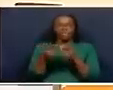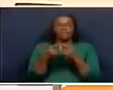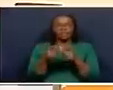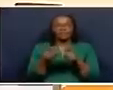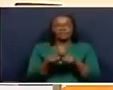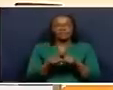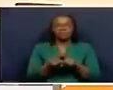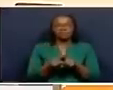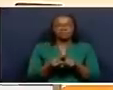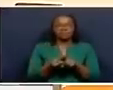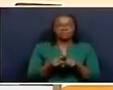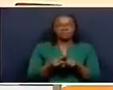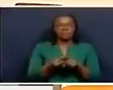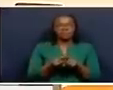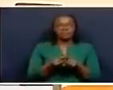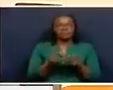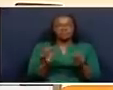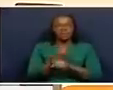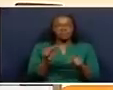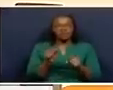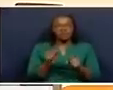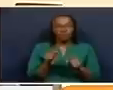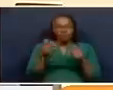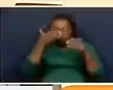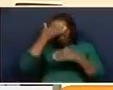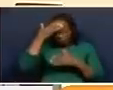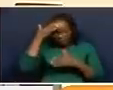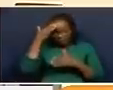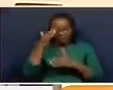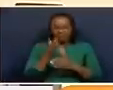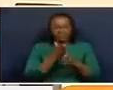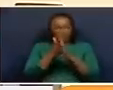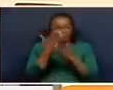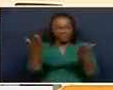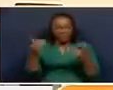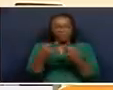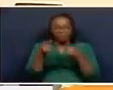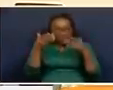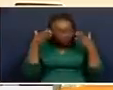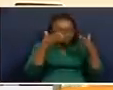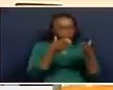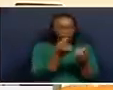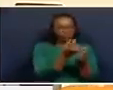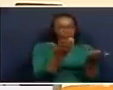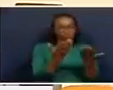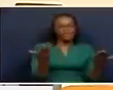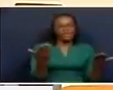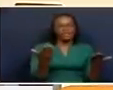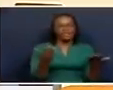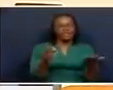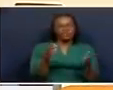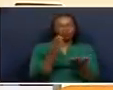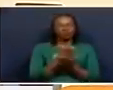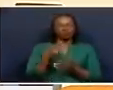and chasing the little squirrels, which don't help anybody. Indeed. So I can't agree more that the rules of engagement must be clear, and we